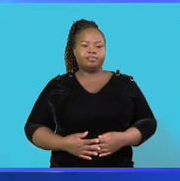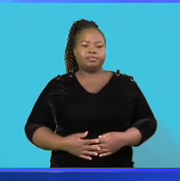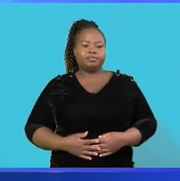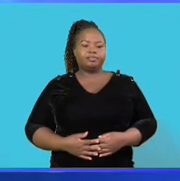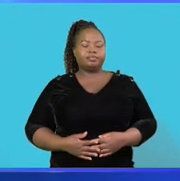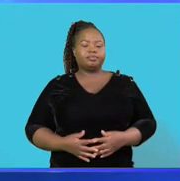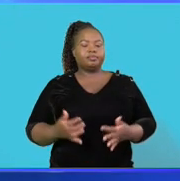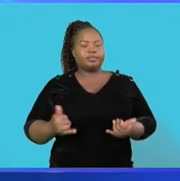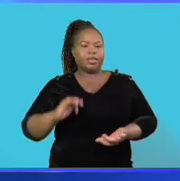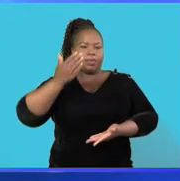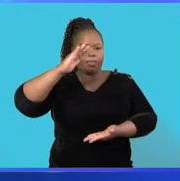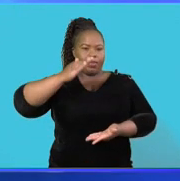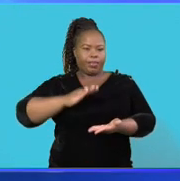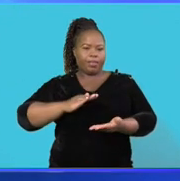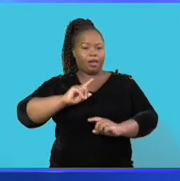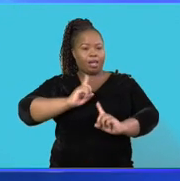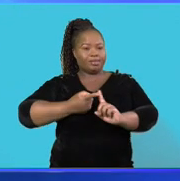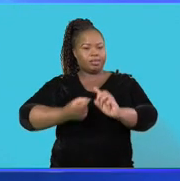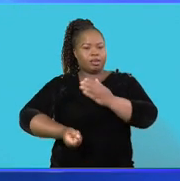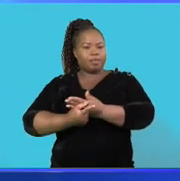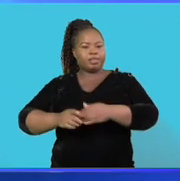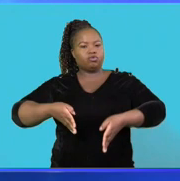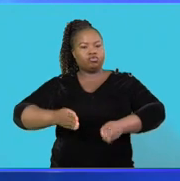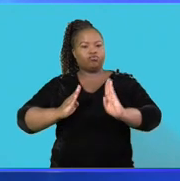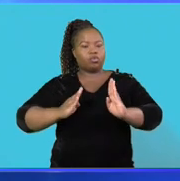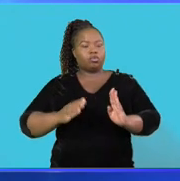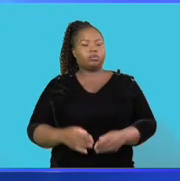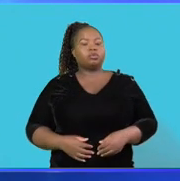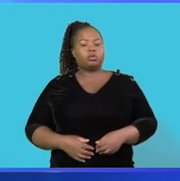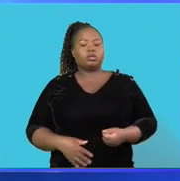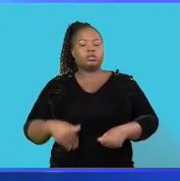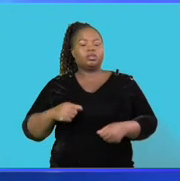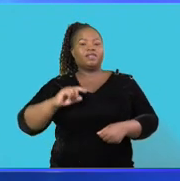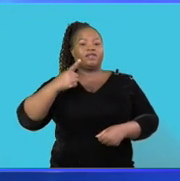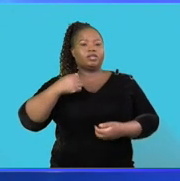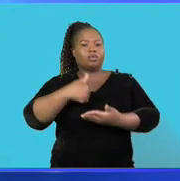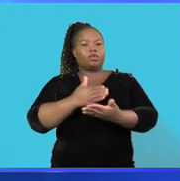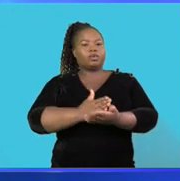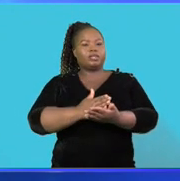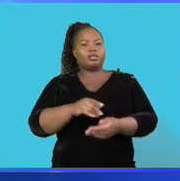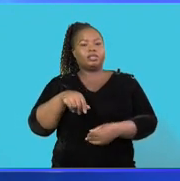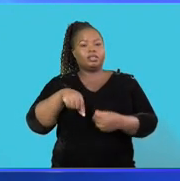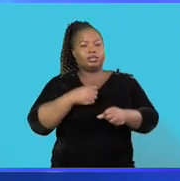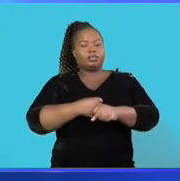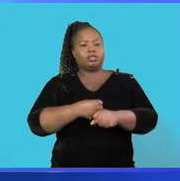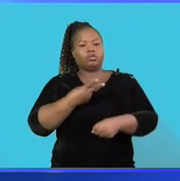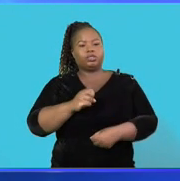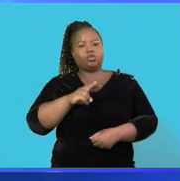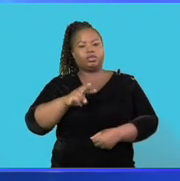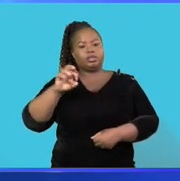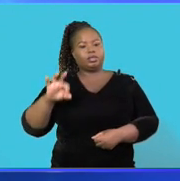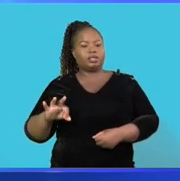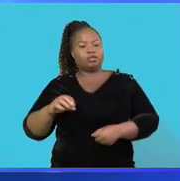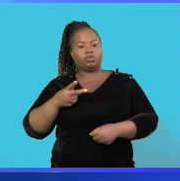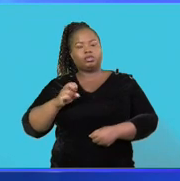Ho bile le ho nyehla dipalo-palong tsa dikotsi tsa mebila bohareng ba sehla sa diketeko tsa mafelo a selemo, selemong sa kete tse pedi mashome